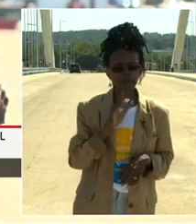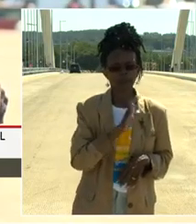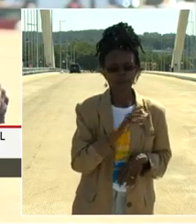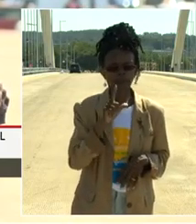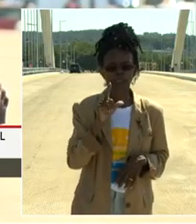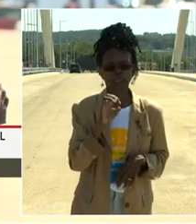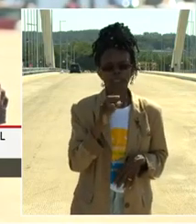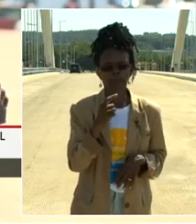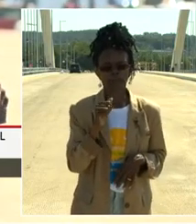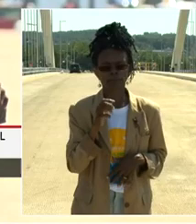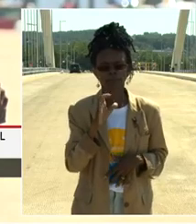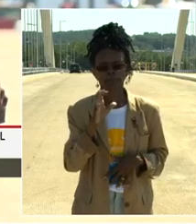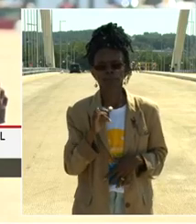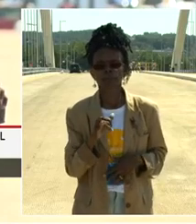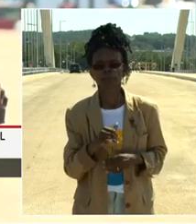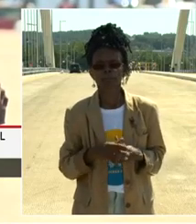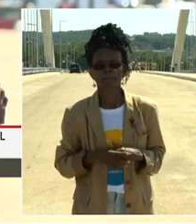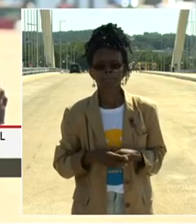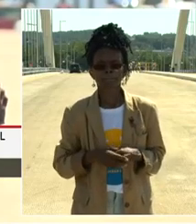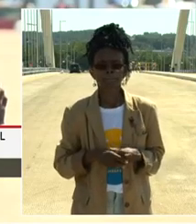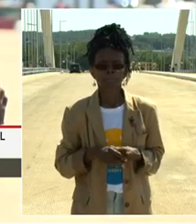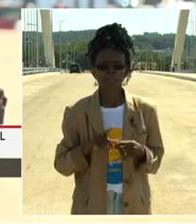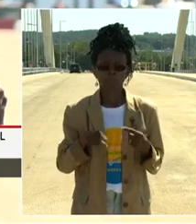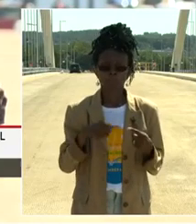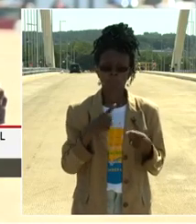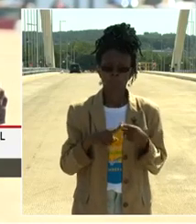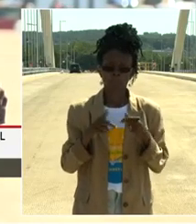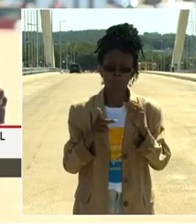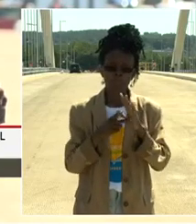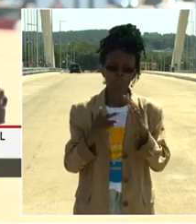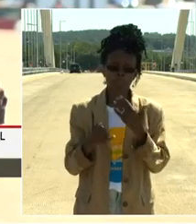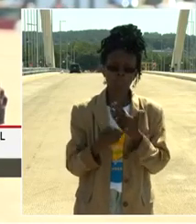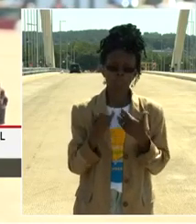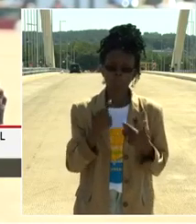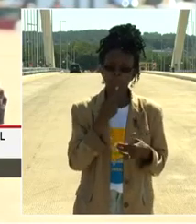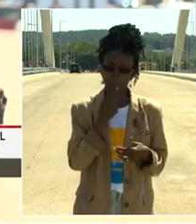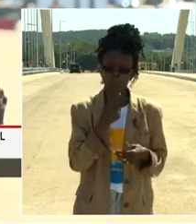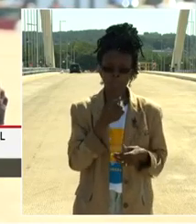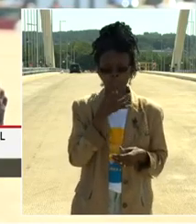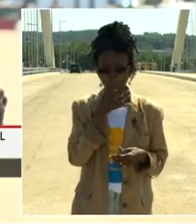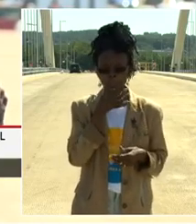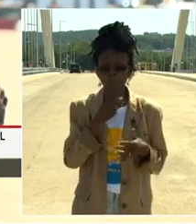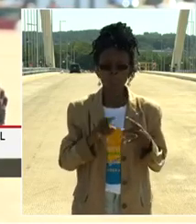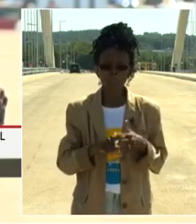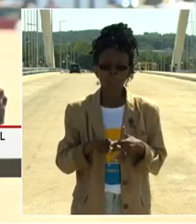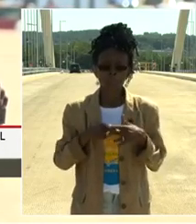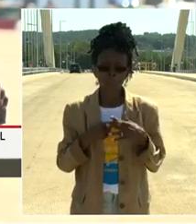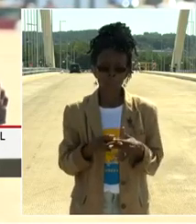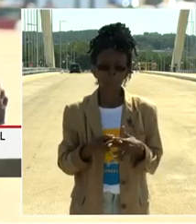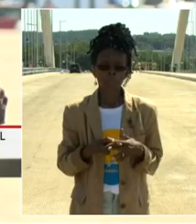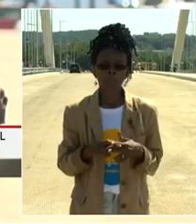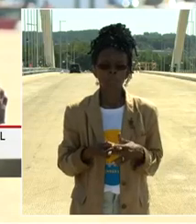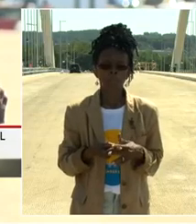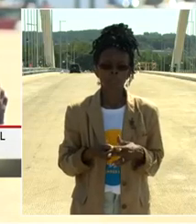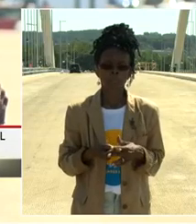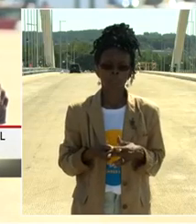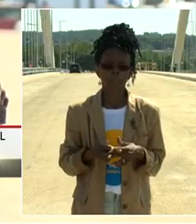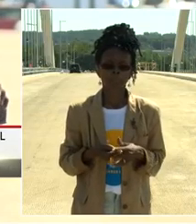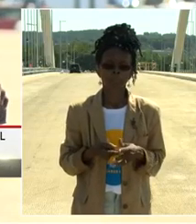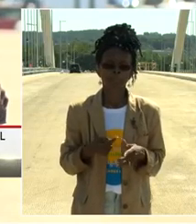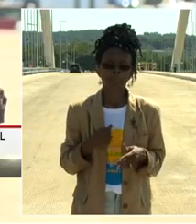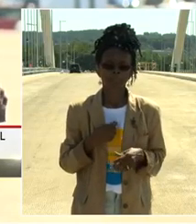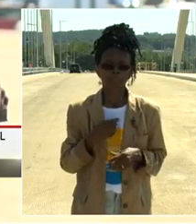spirit of Marionberry, when this project was going on prior to me coming to office, I came in and I kept asking, I believe, David Paschal, send me the